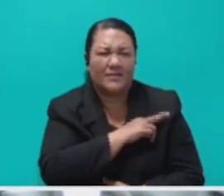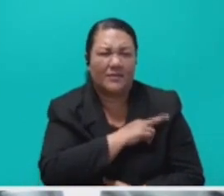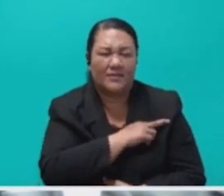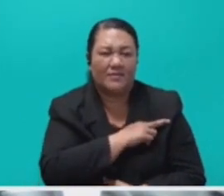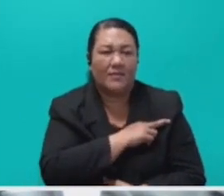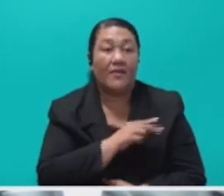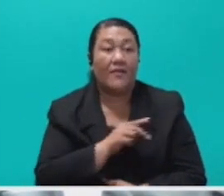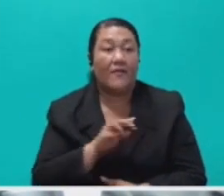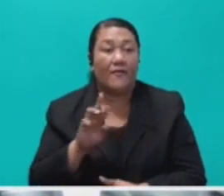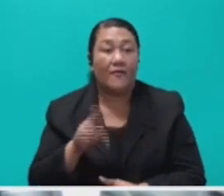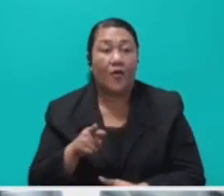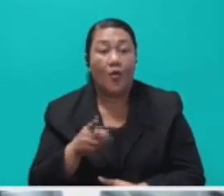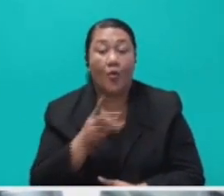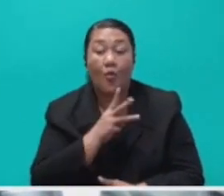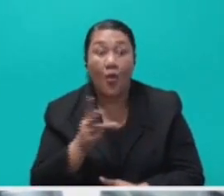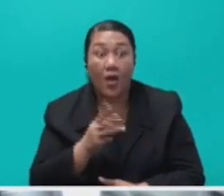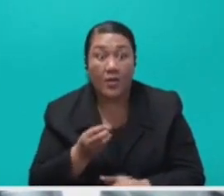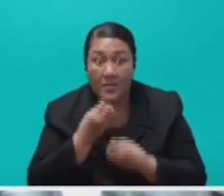that we say.